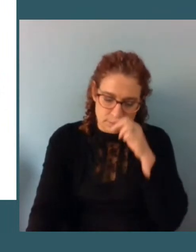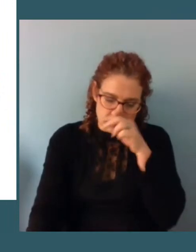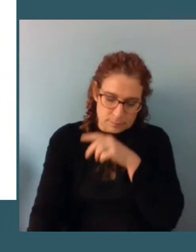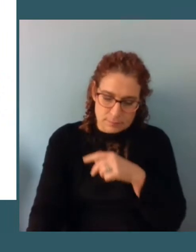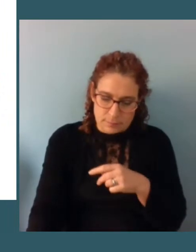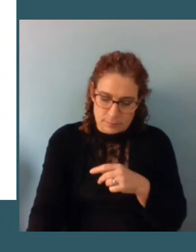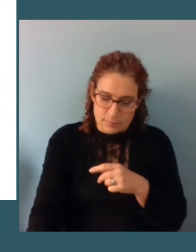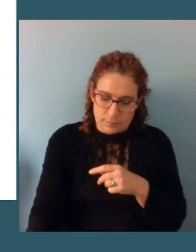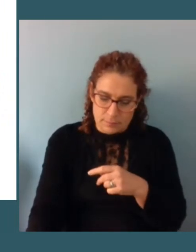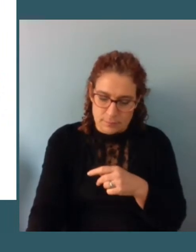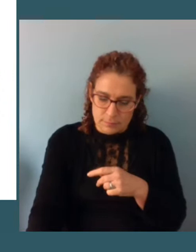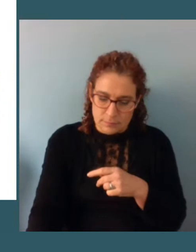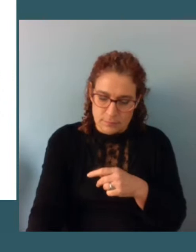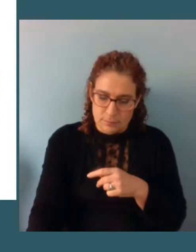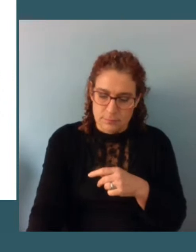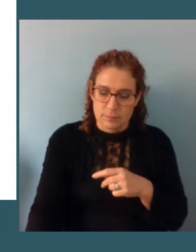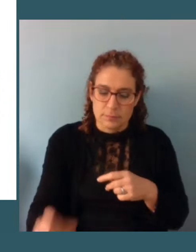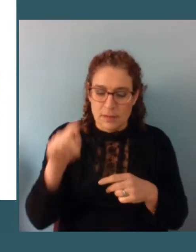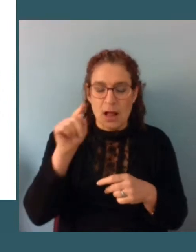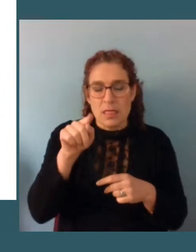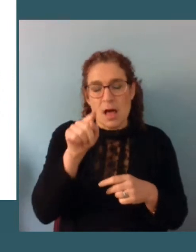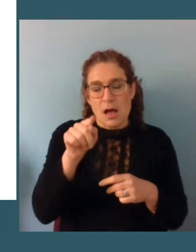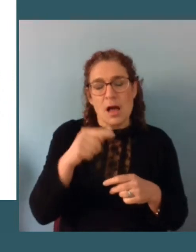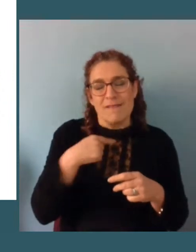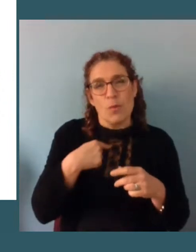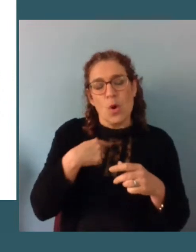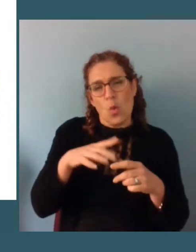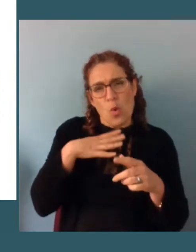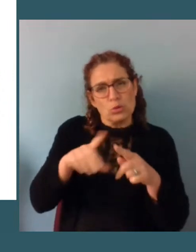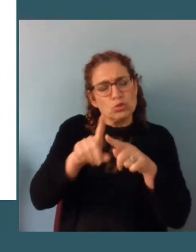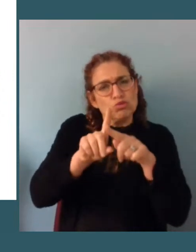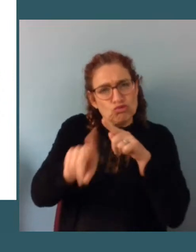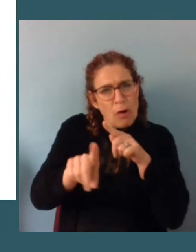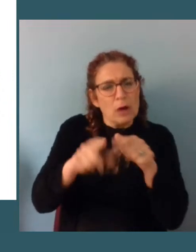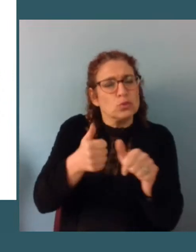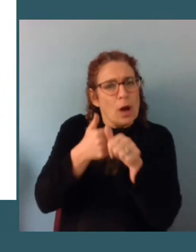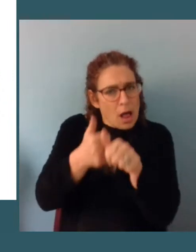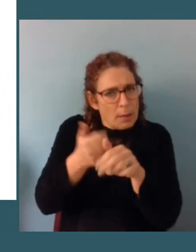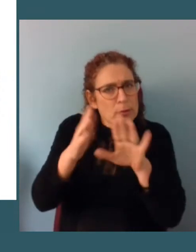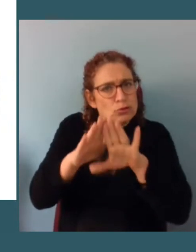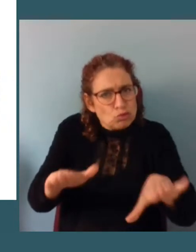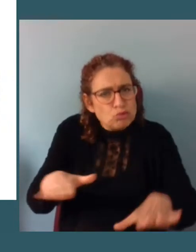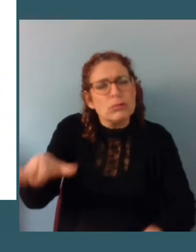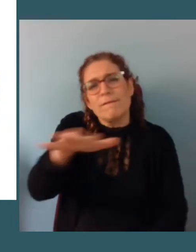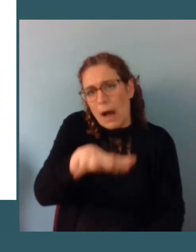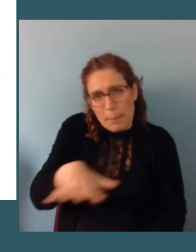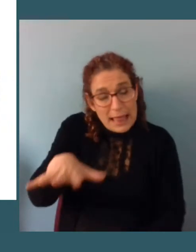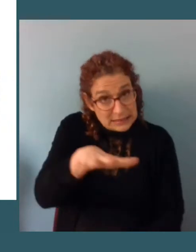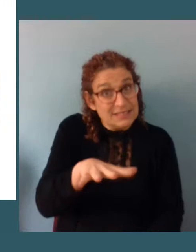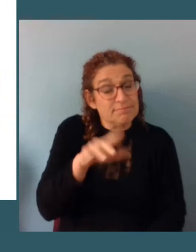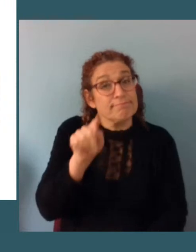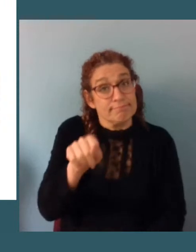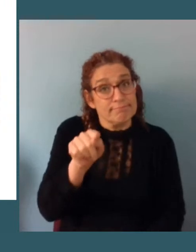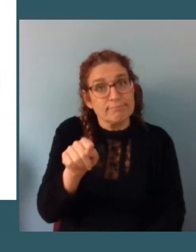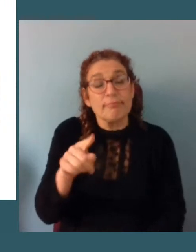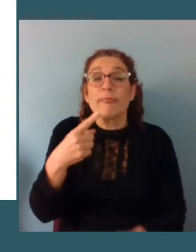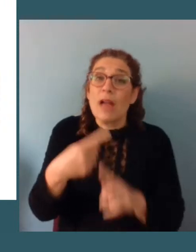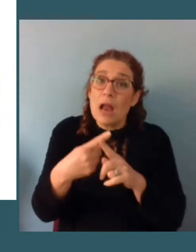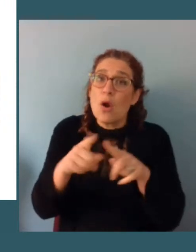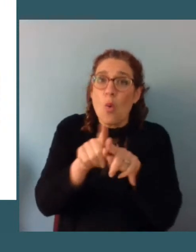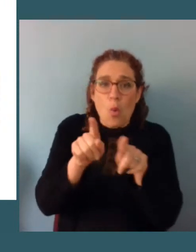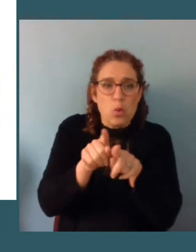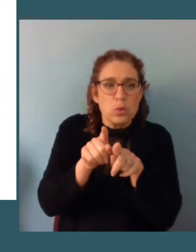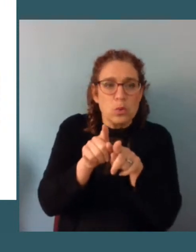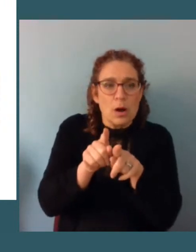going to try and help these children, these families. And frequent skin